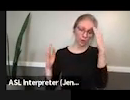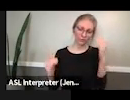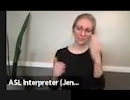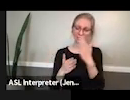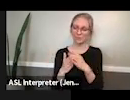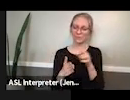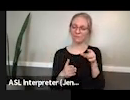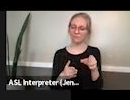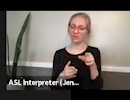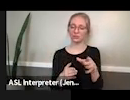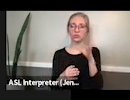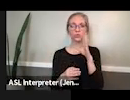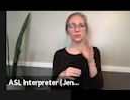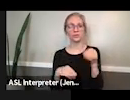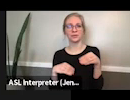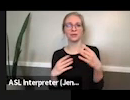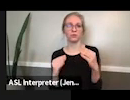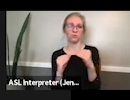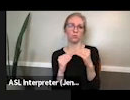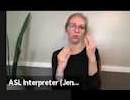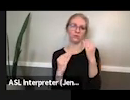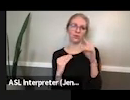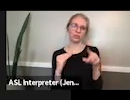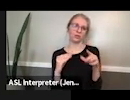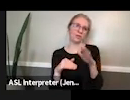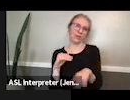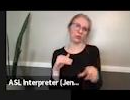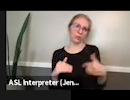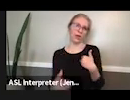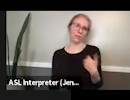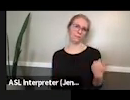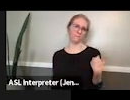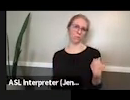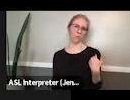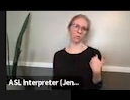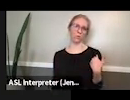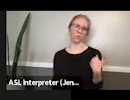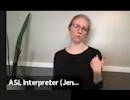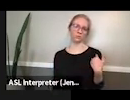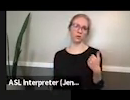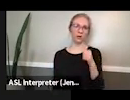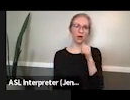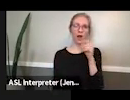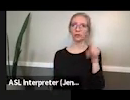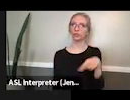little bit more information than you had before, and that there's not just this black hole